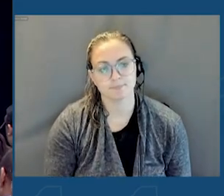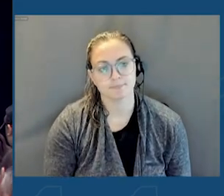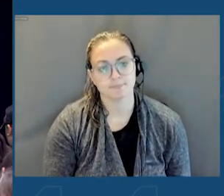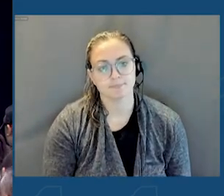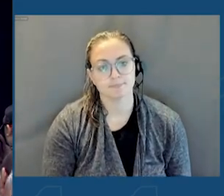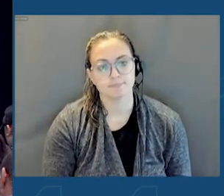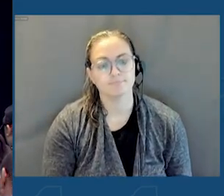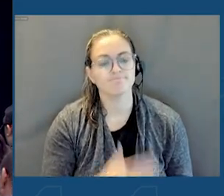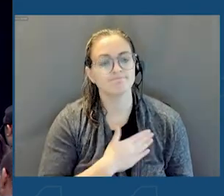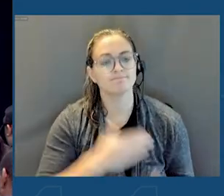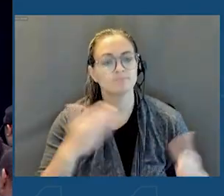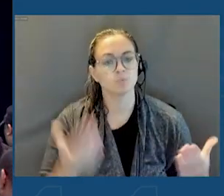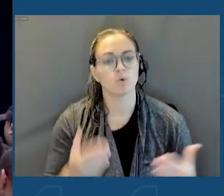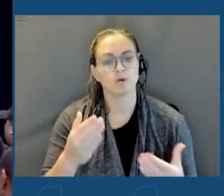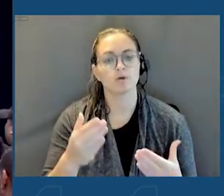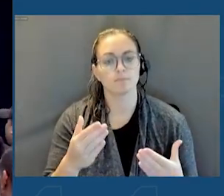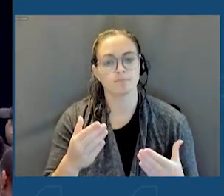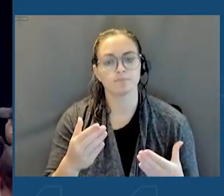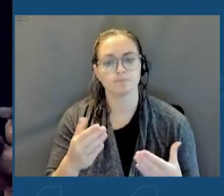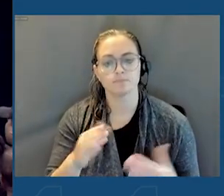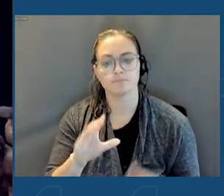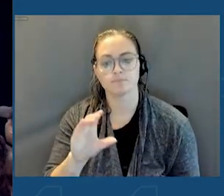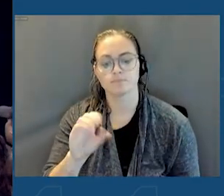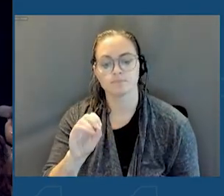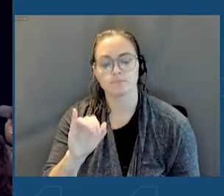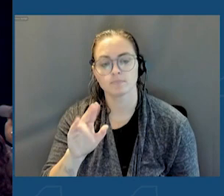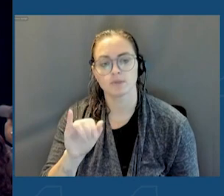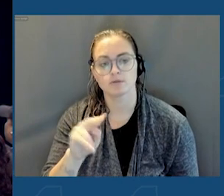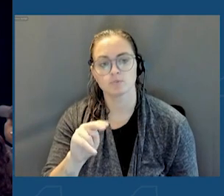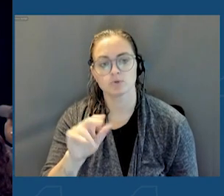Please welcome to the podium, Osbert Orduña.